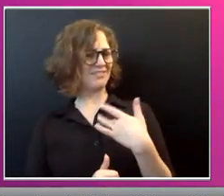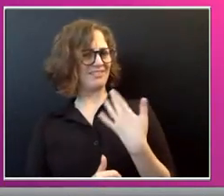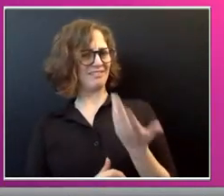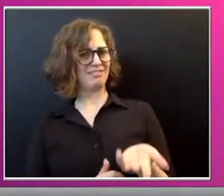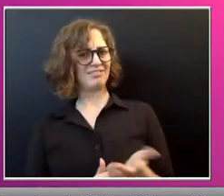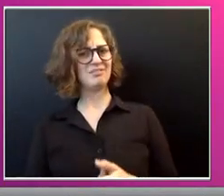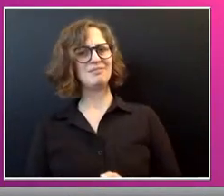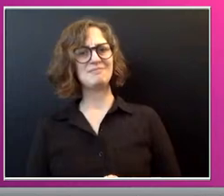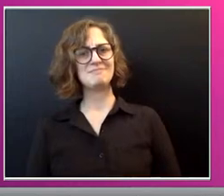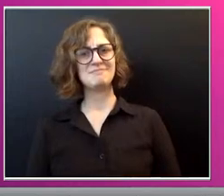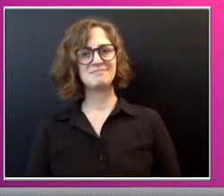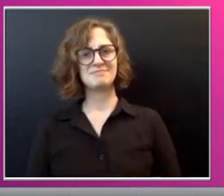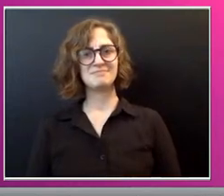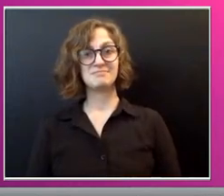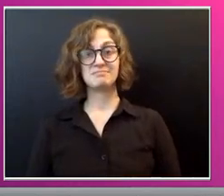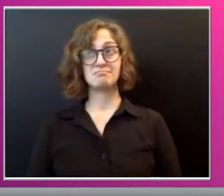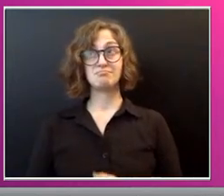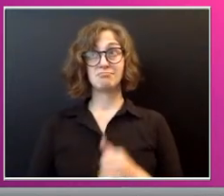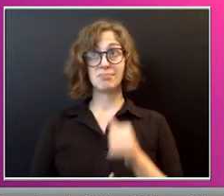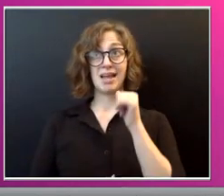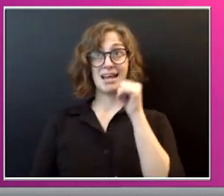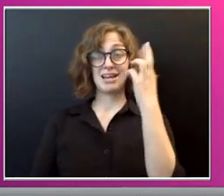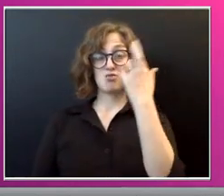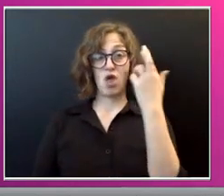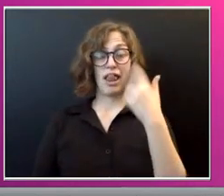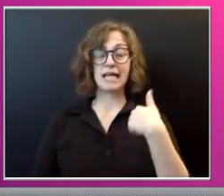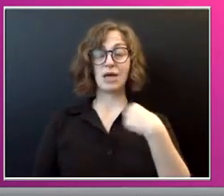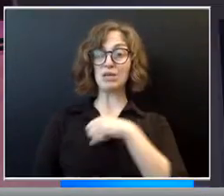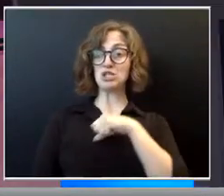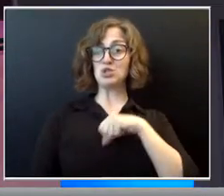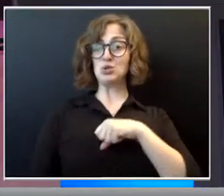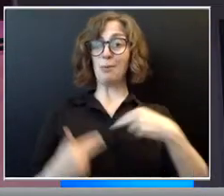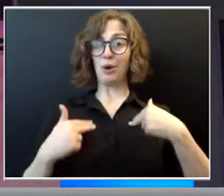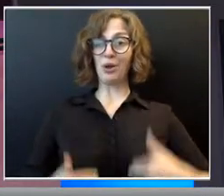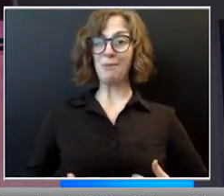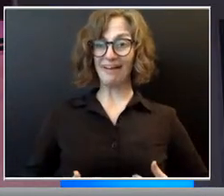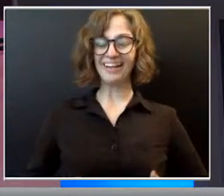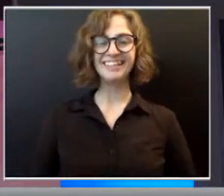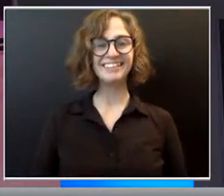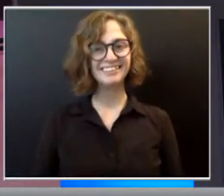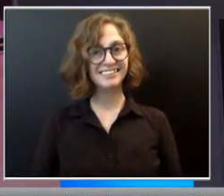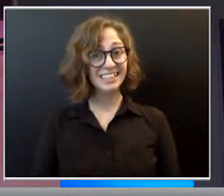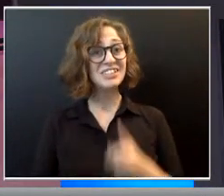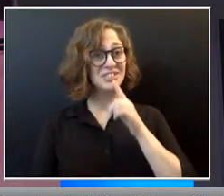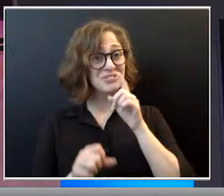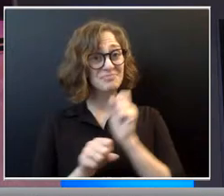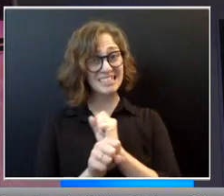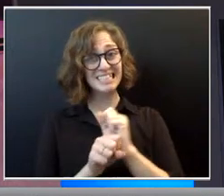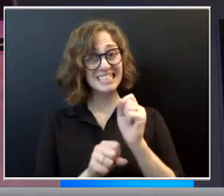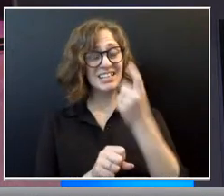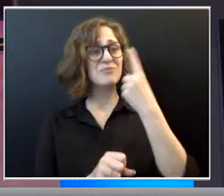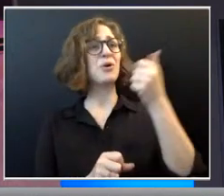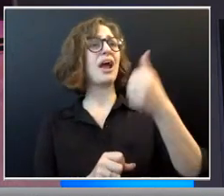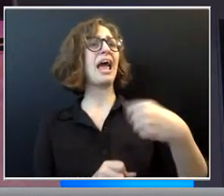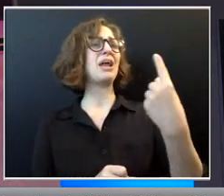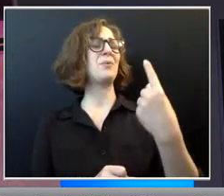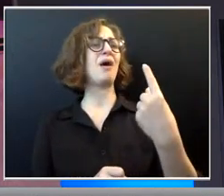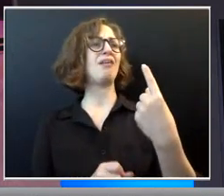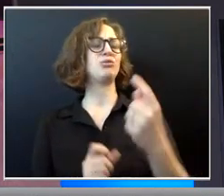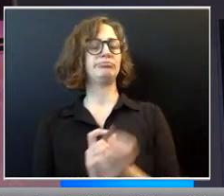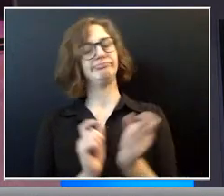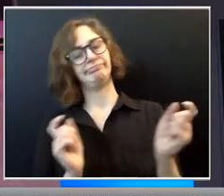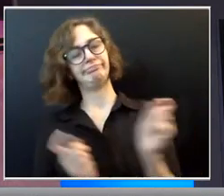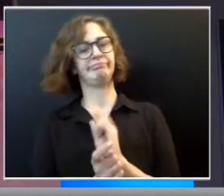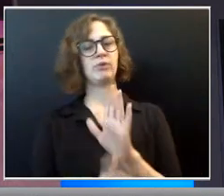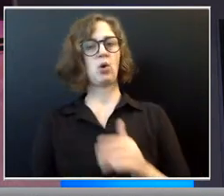I didn't know I was superhuman. You really are, you know, and for anyone to make a drastic lifestyle change, that's